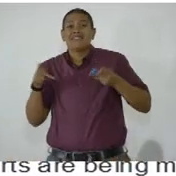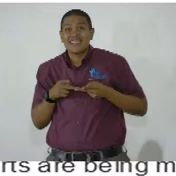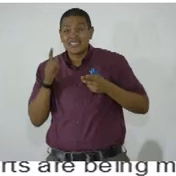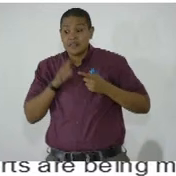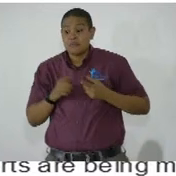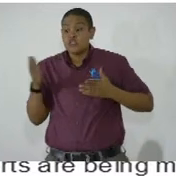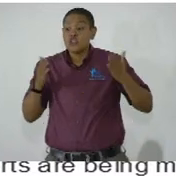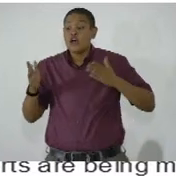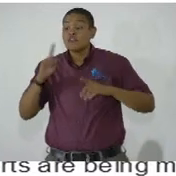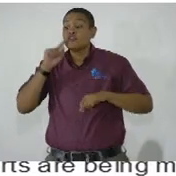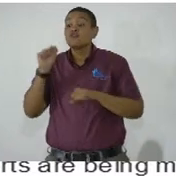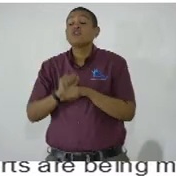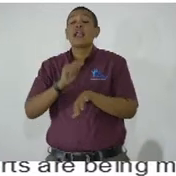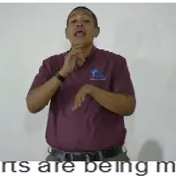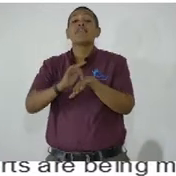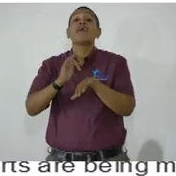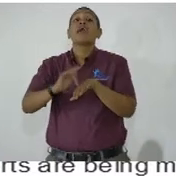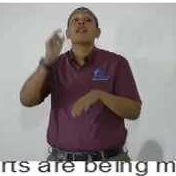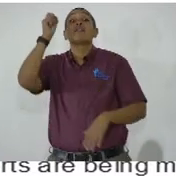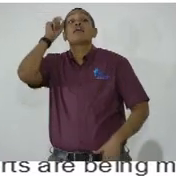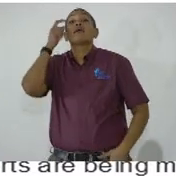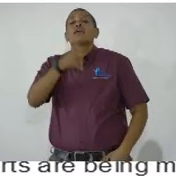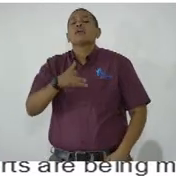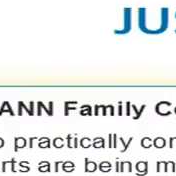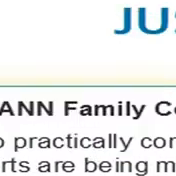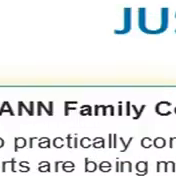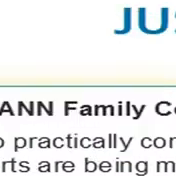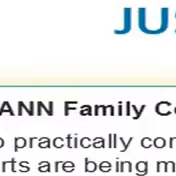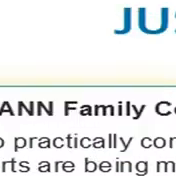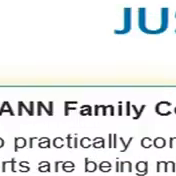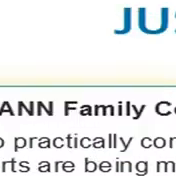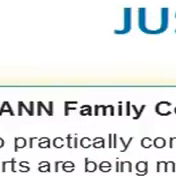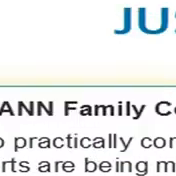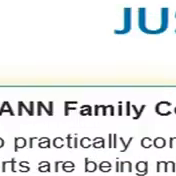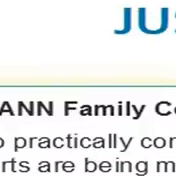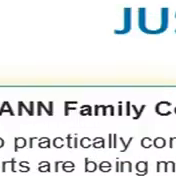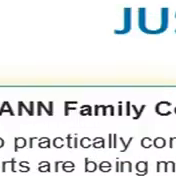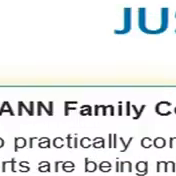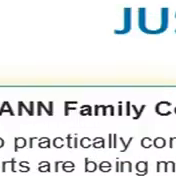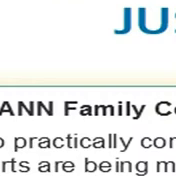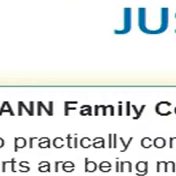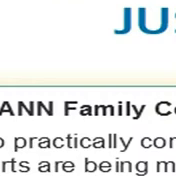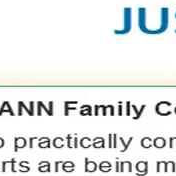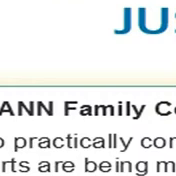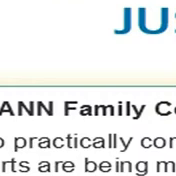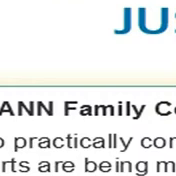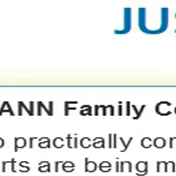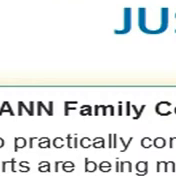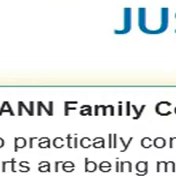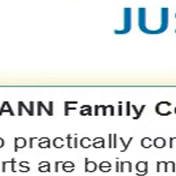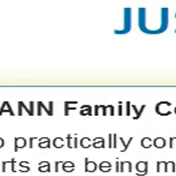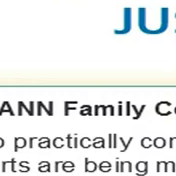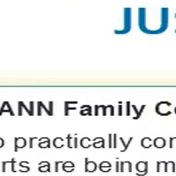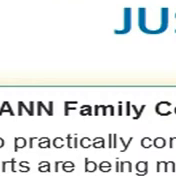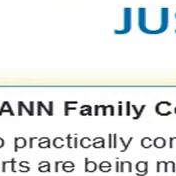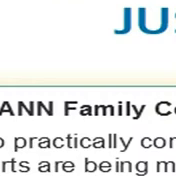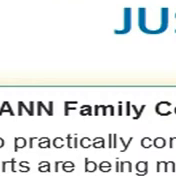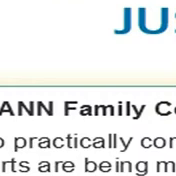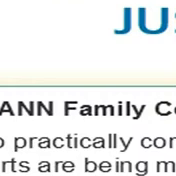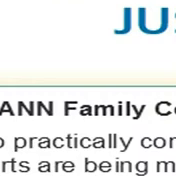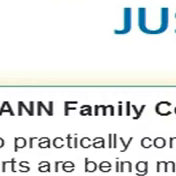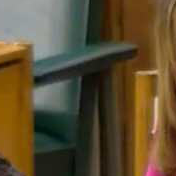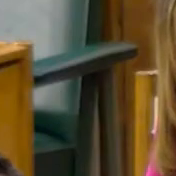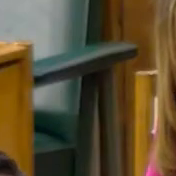are available. However, they are not fully utilized, hence the campaign that I have embarked on, Madam